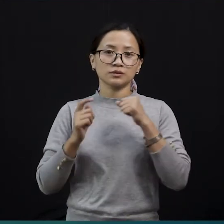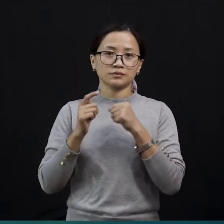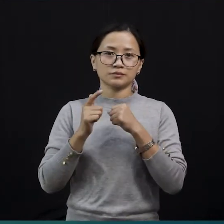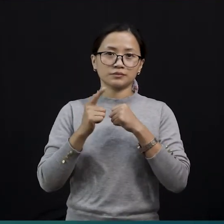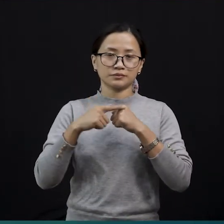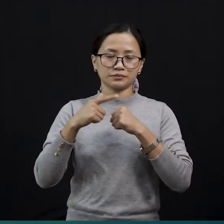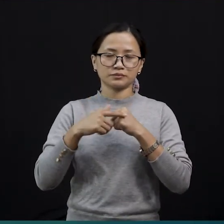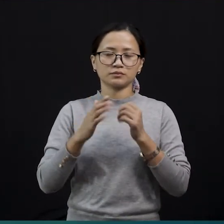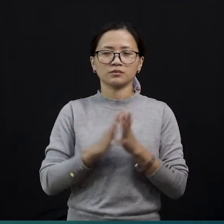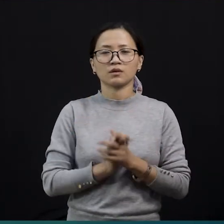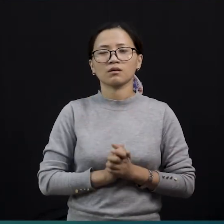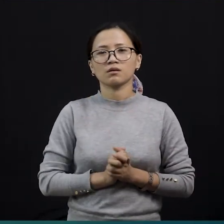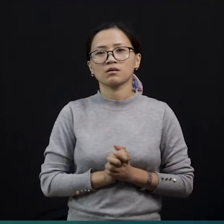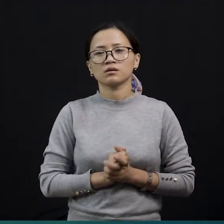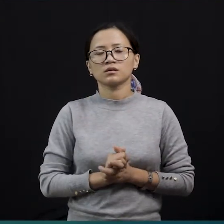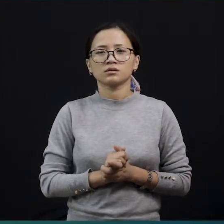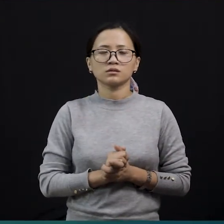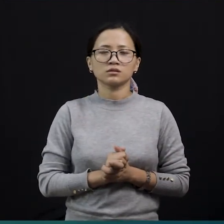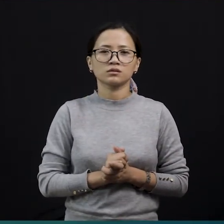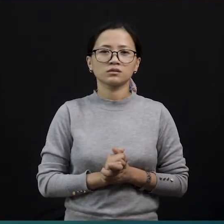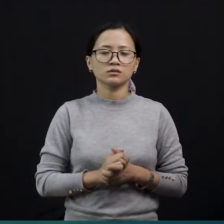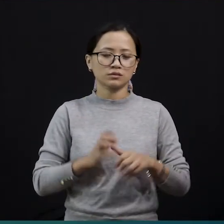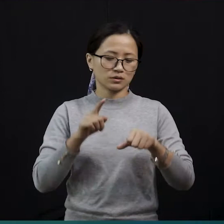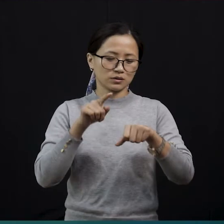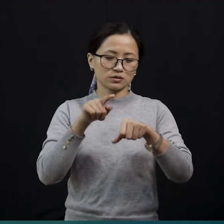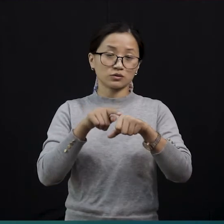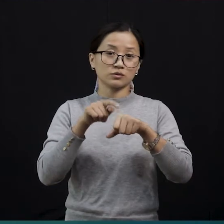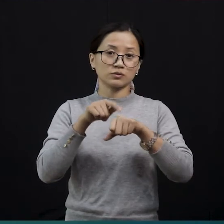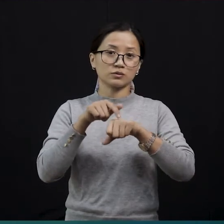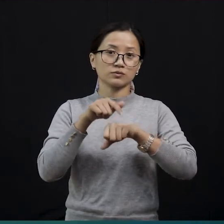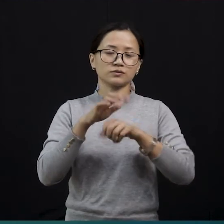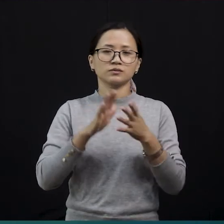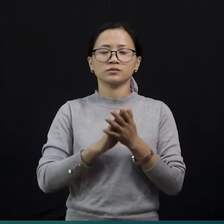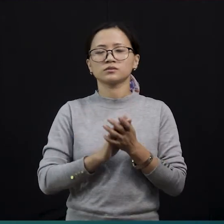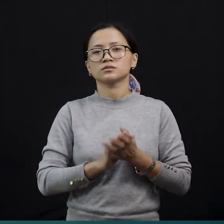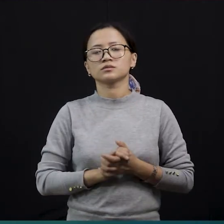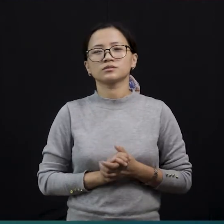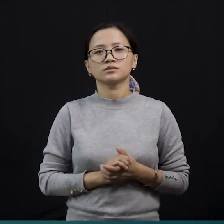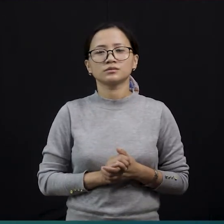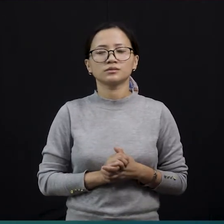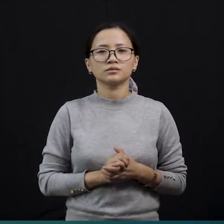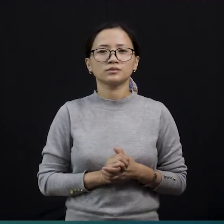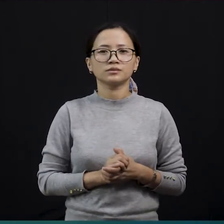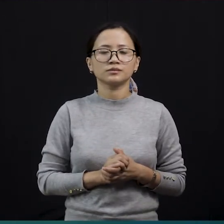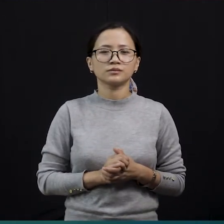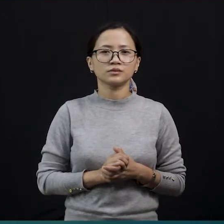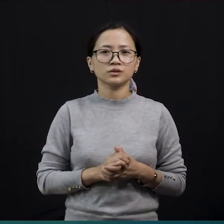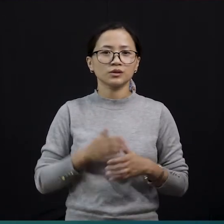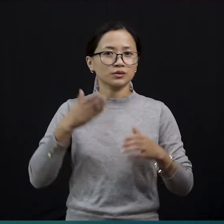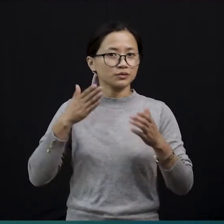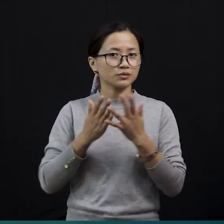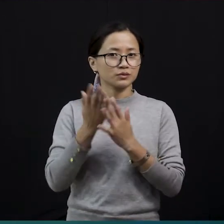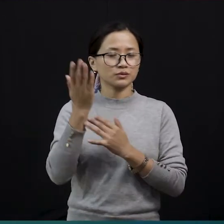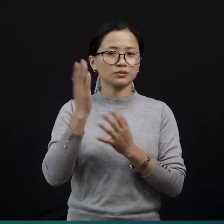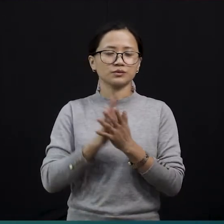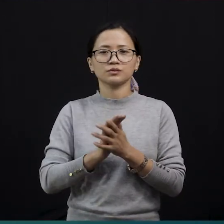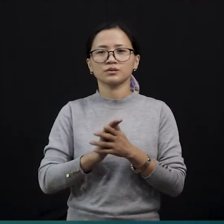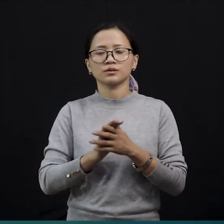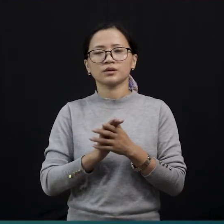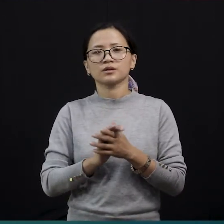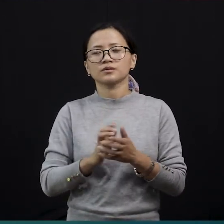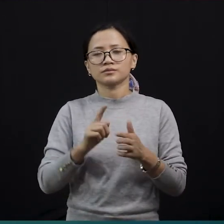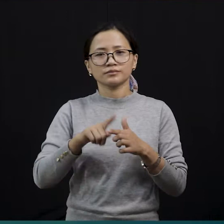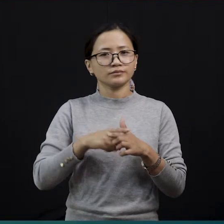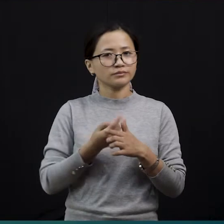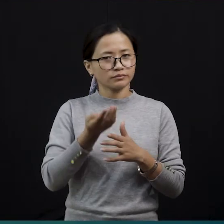fist here, right? And then we counted from the top part of our knuckles here. And then we just went through like January,